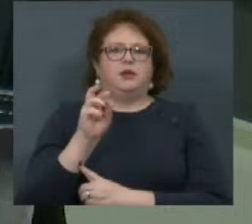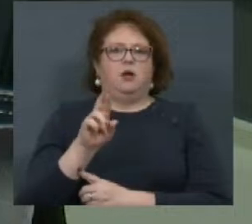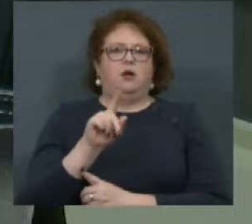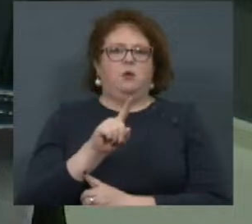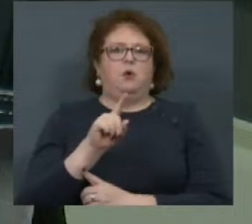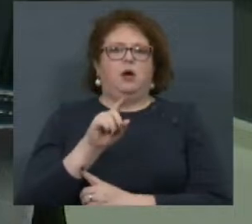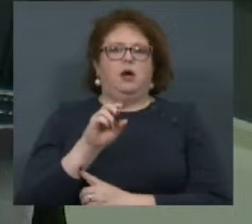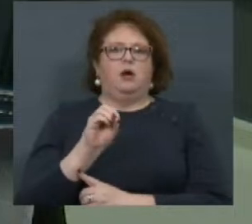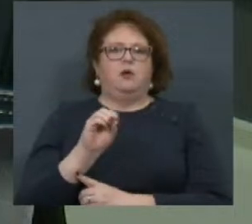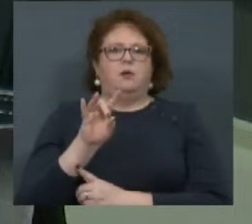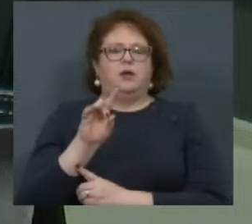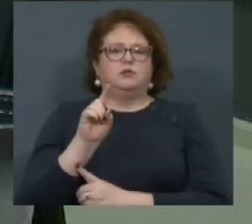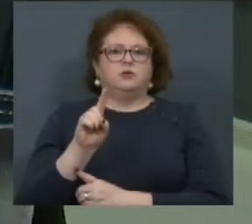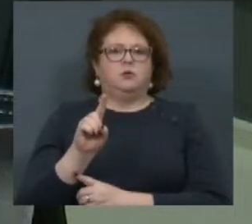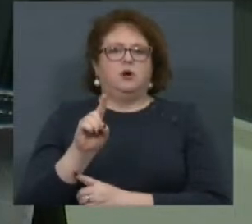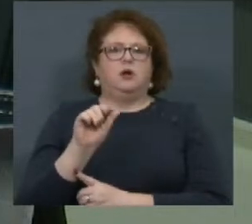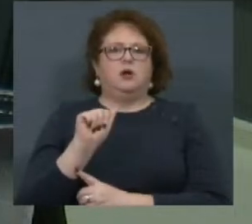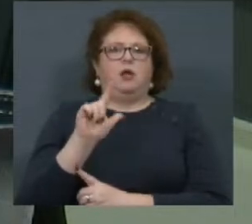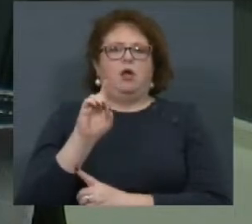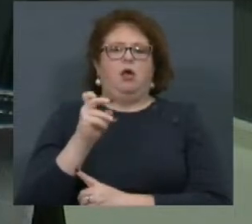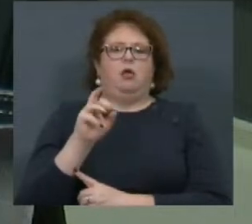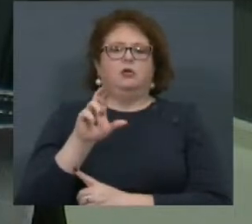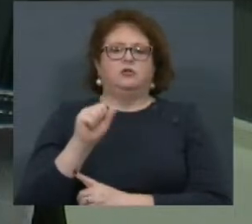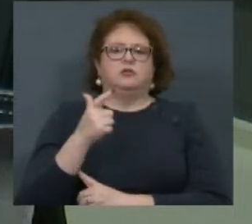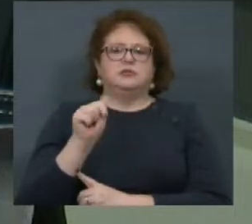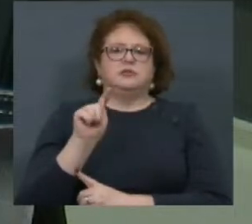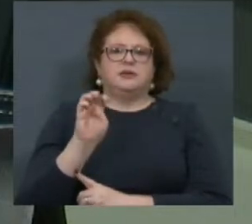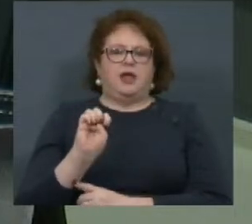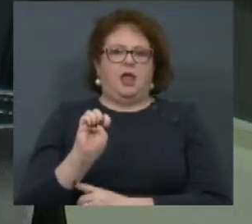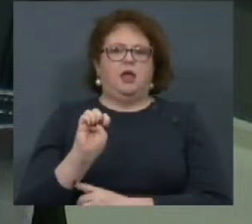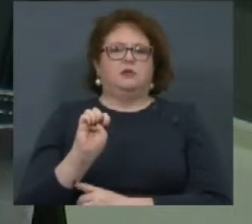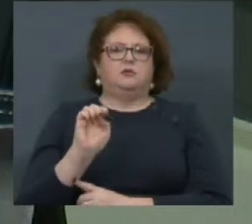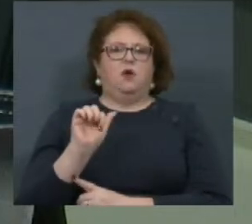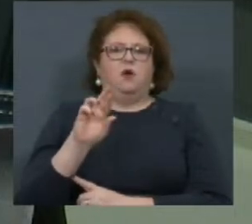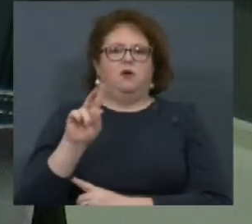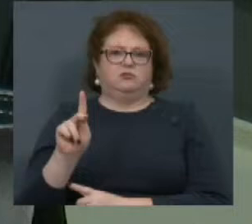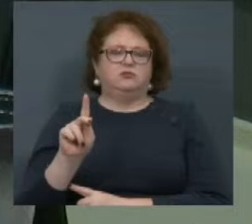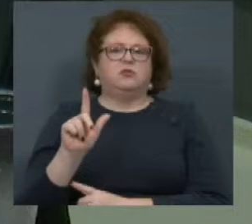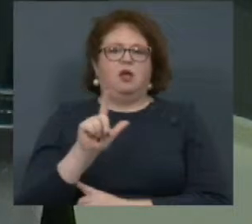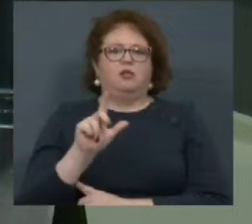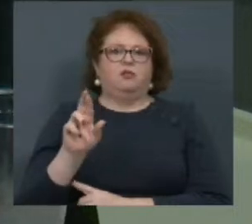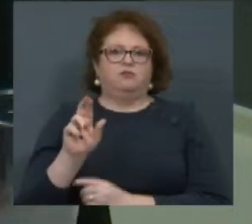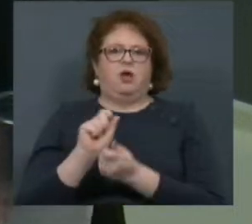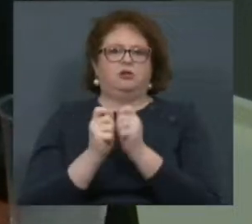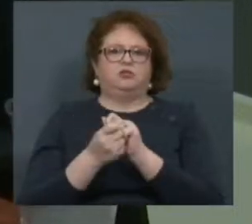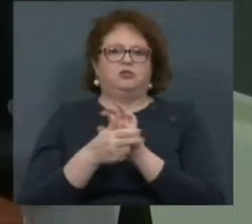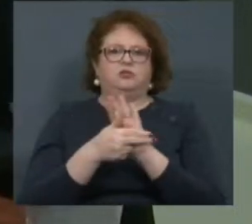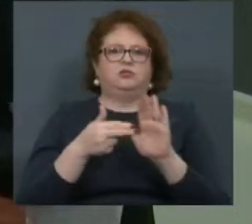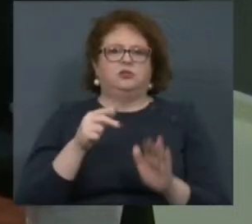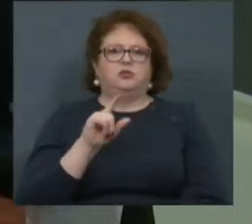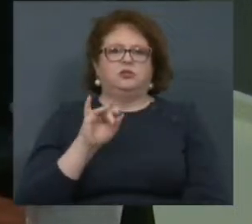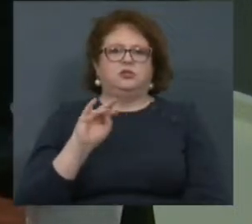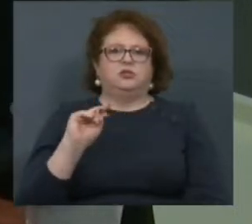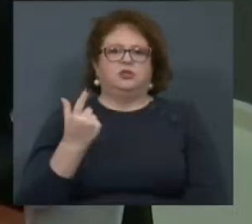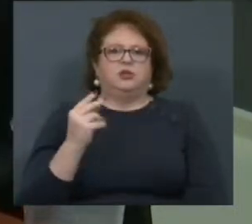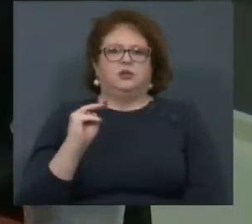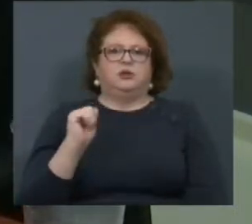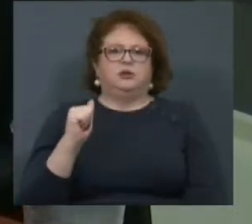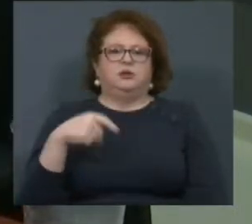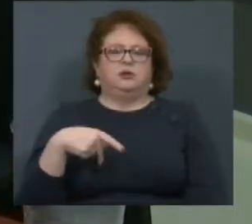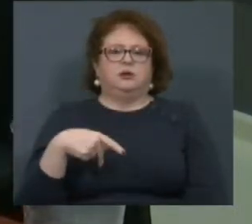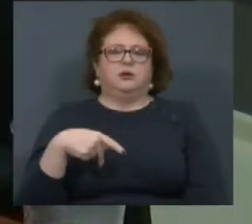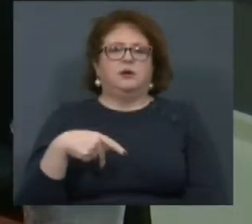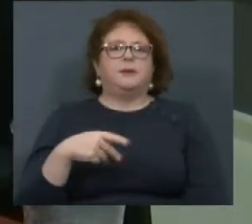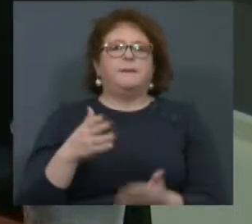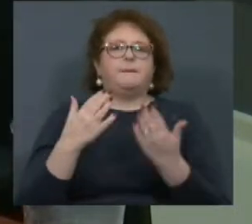1801 Aldersgate Road, City of Little Rock, Arkansas, amending the official zoning map of the City of Little Rock, Arkansas, and for other purposes. An